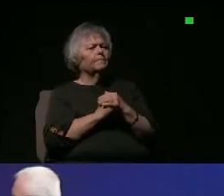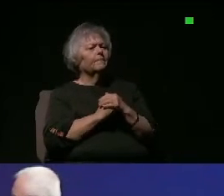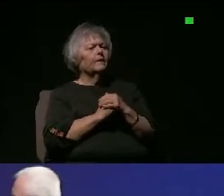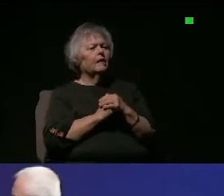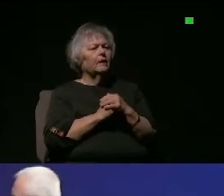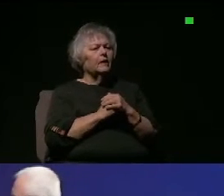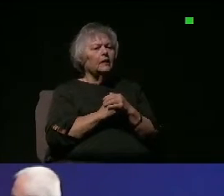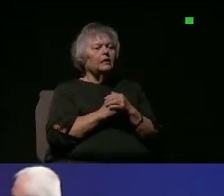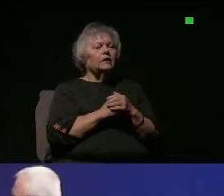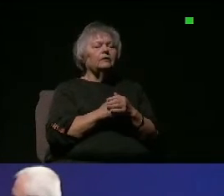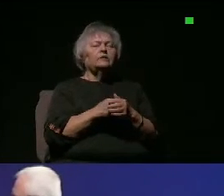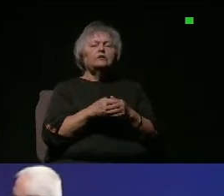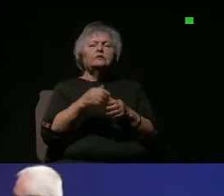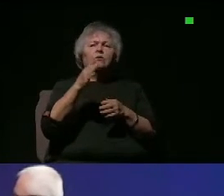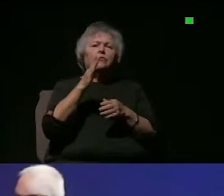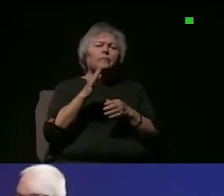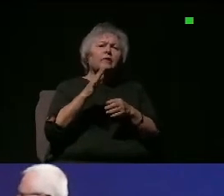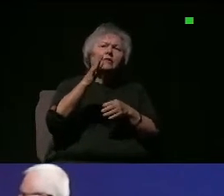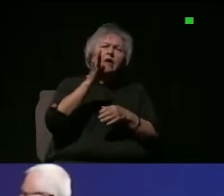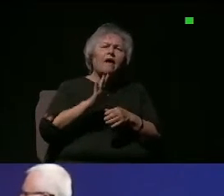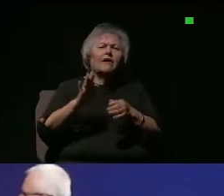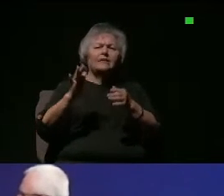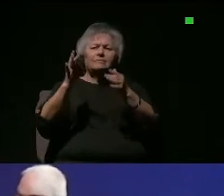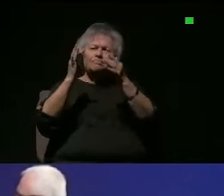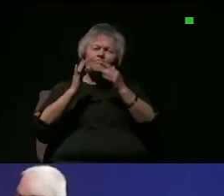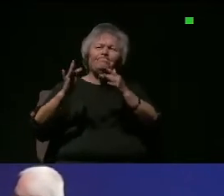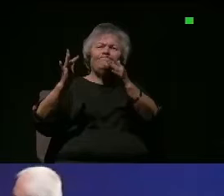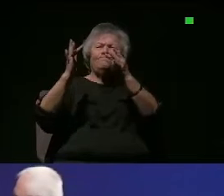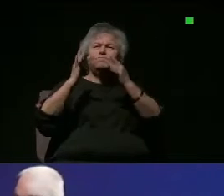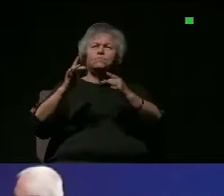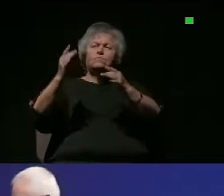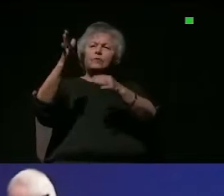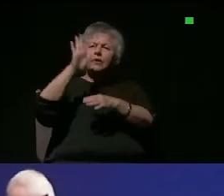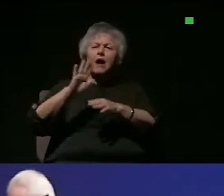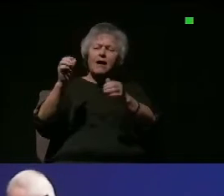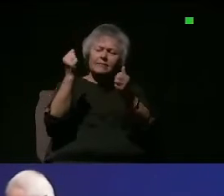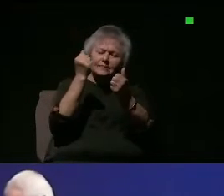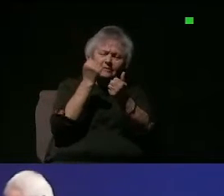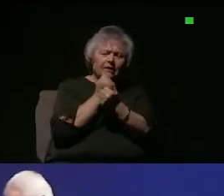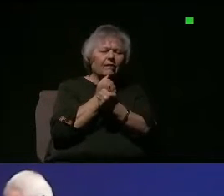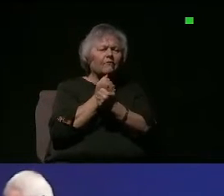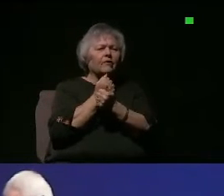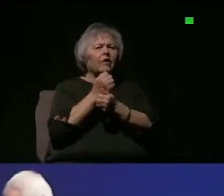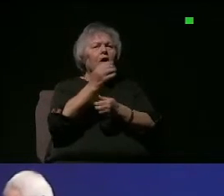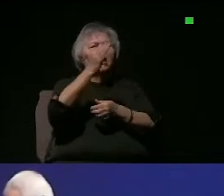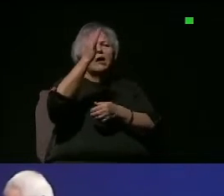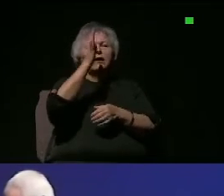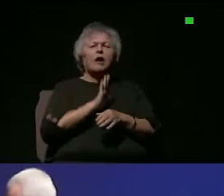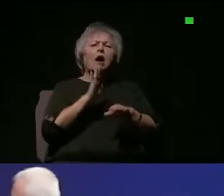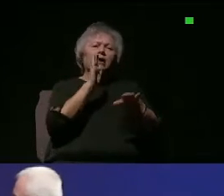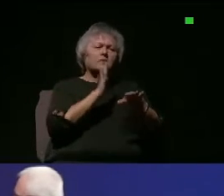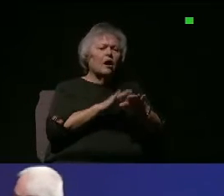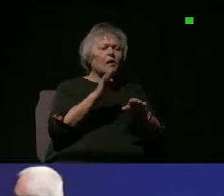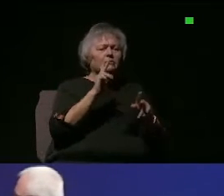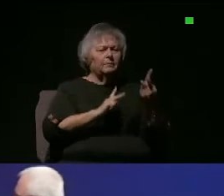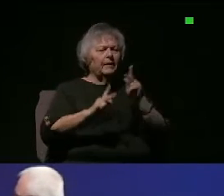the persistent mercy and the love of God, God not only calls workers in the first hour, but he goes back in the third